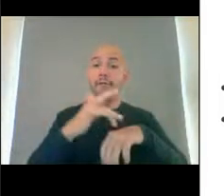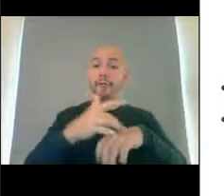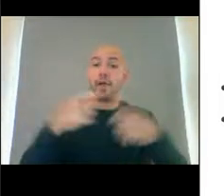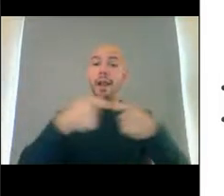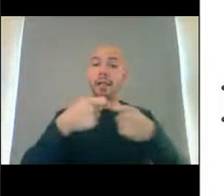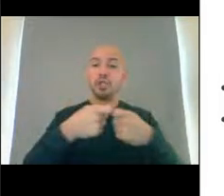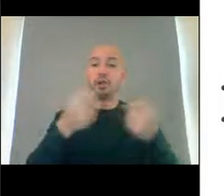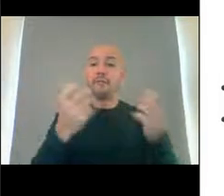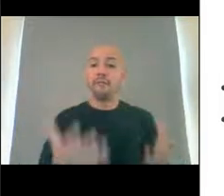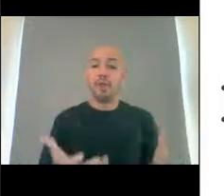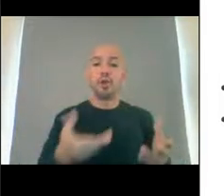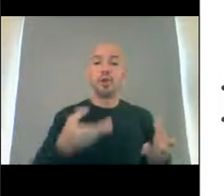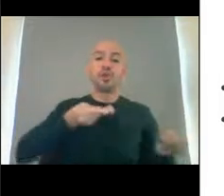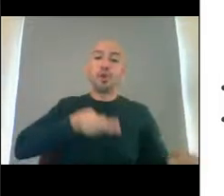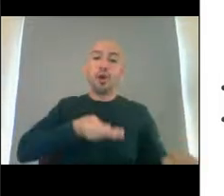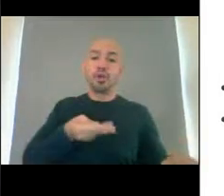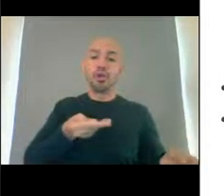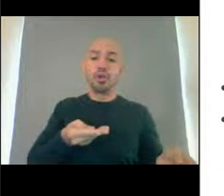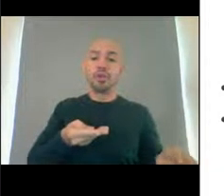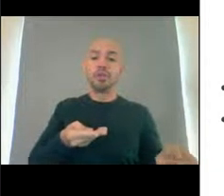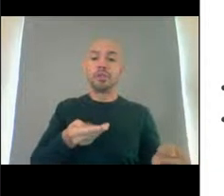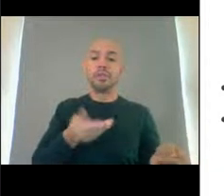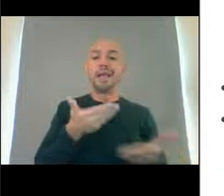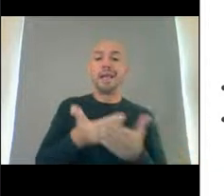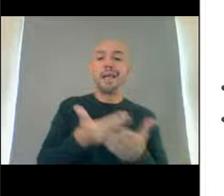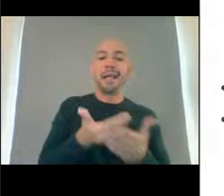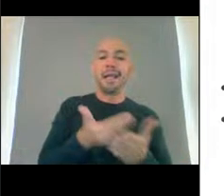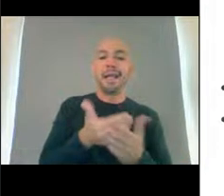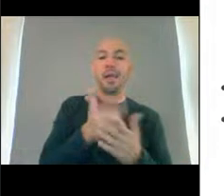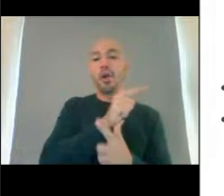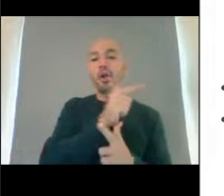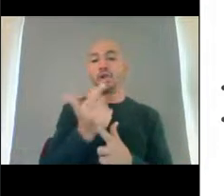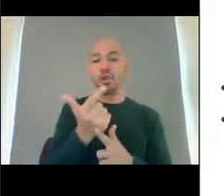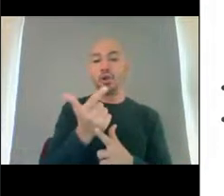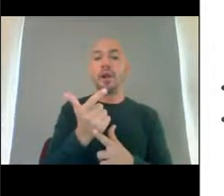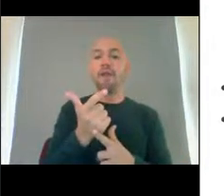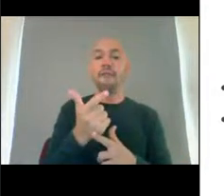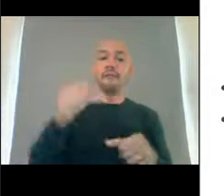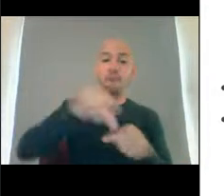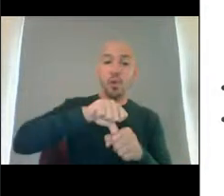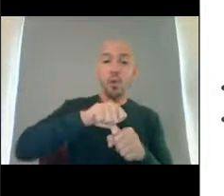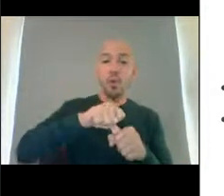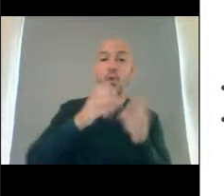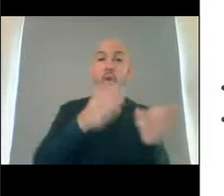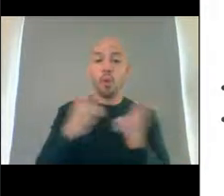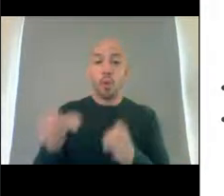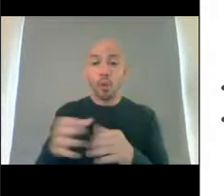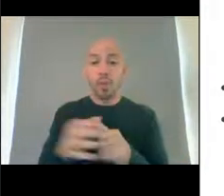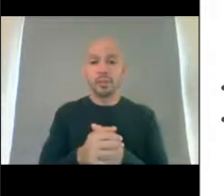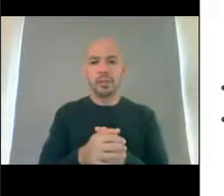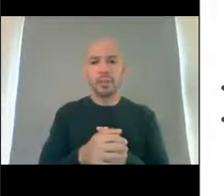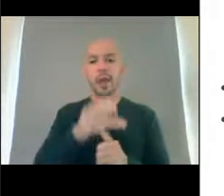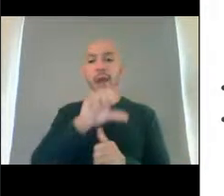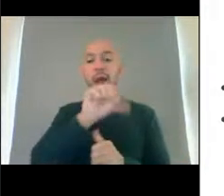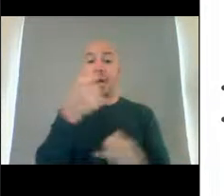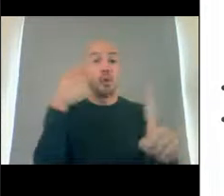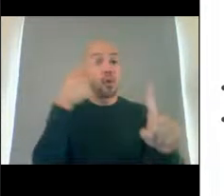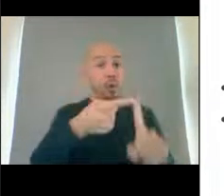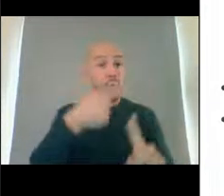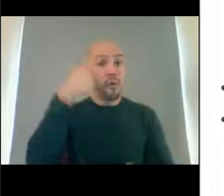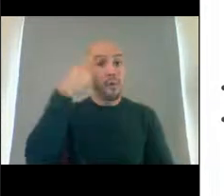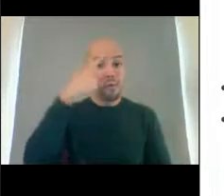fuel corridors so one prong of a multi-faceted uh effort to put the infrastructure